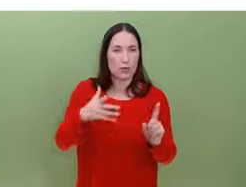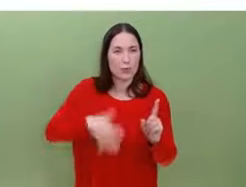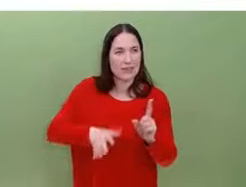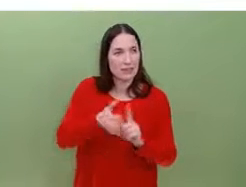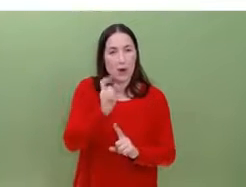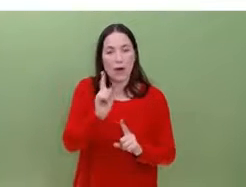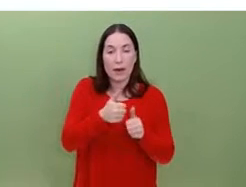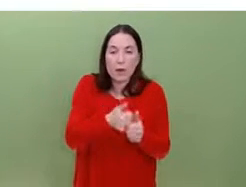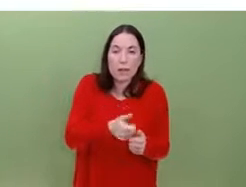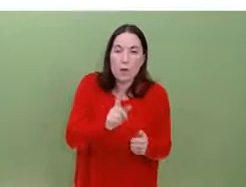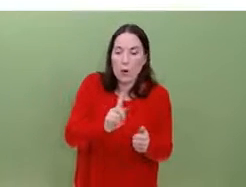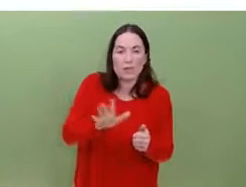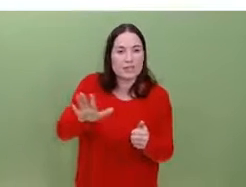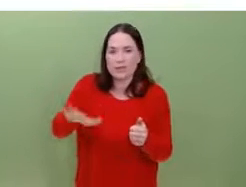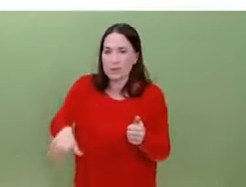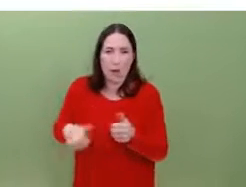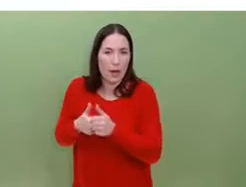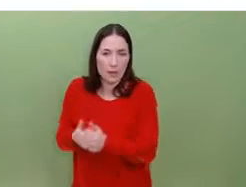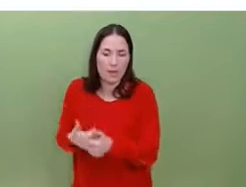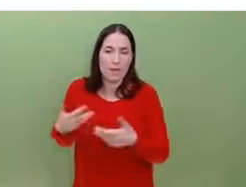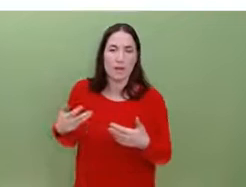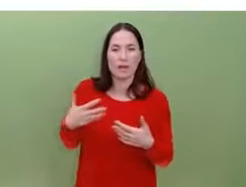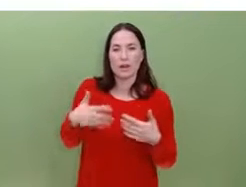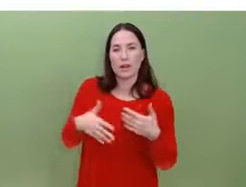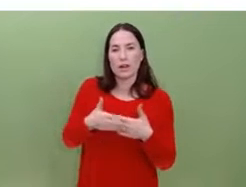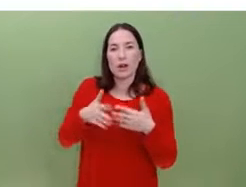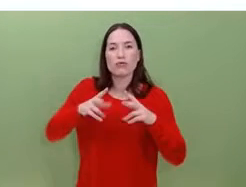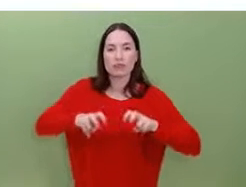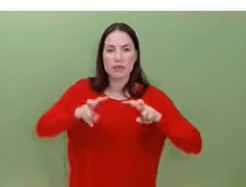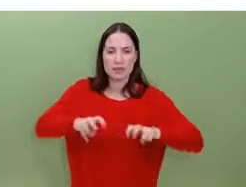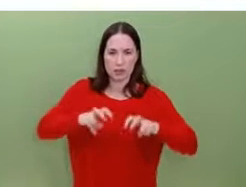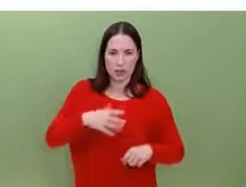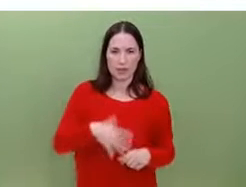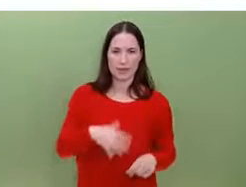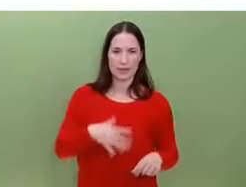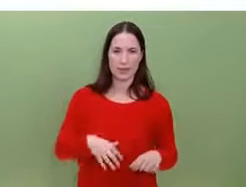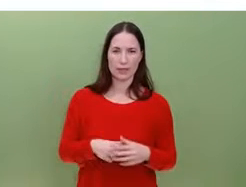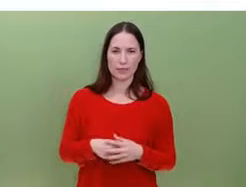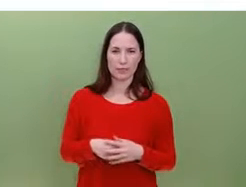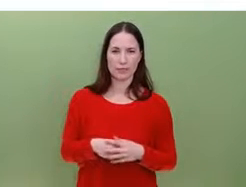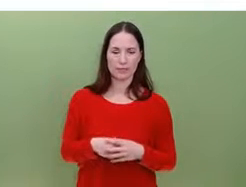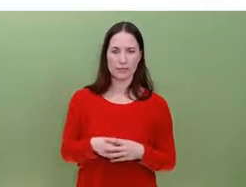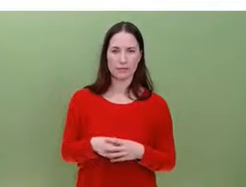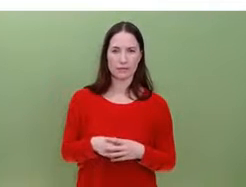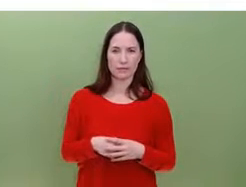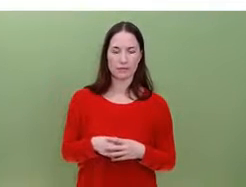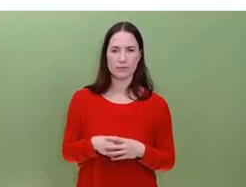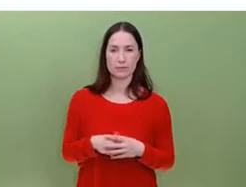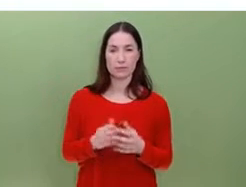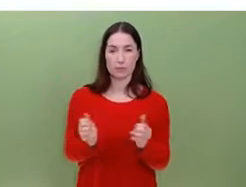what is not. And we need a lot of more research to work that out. But I totally agree that